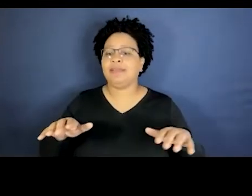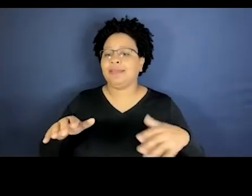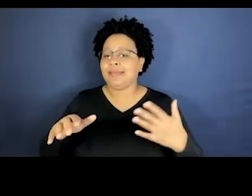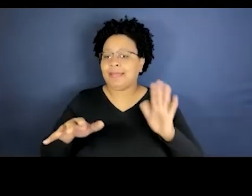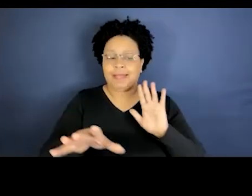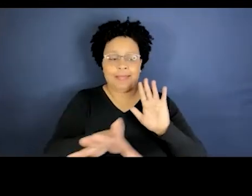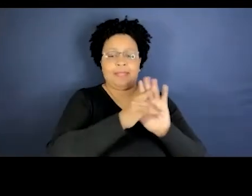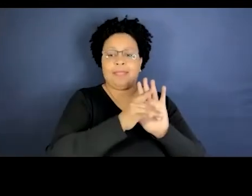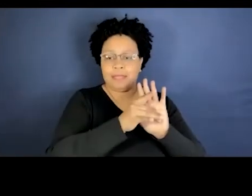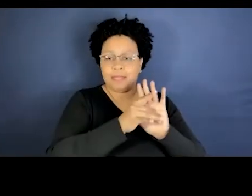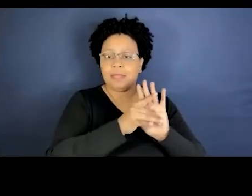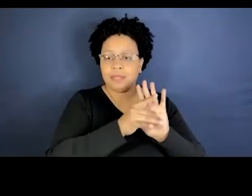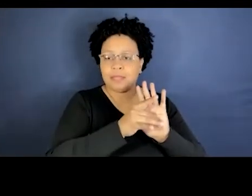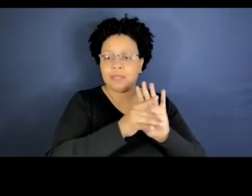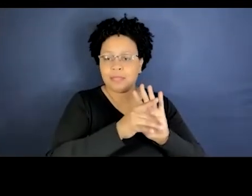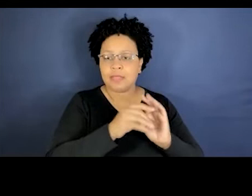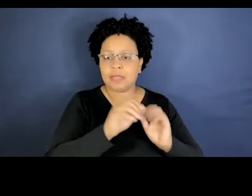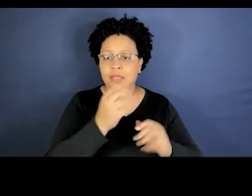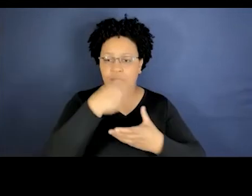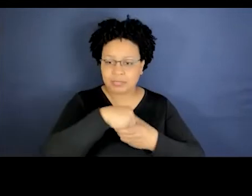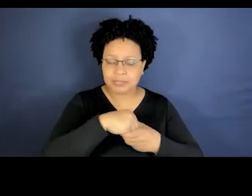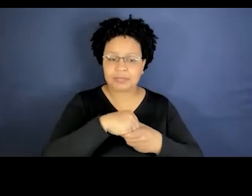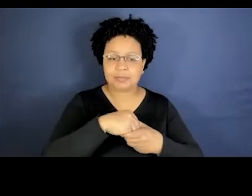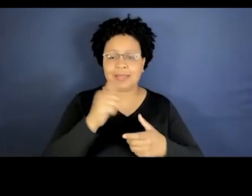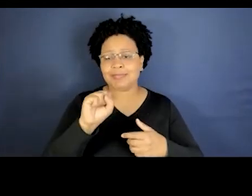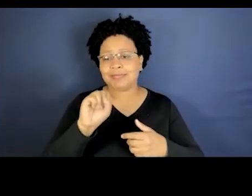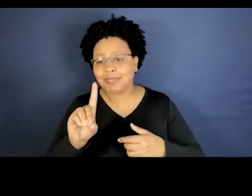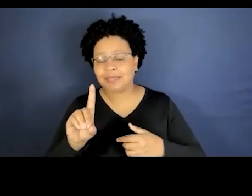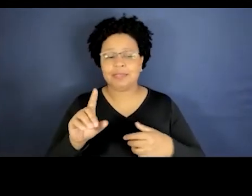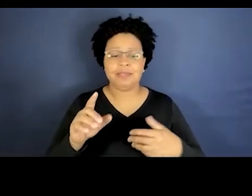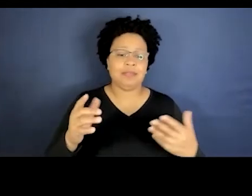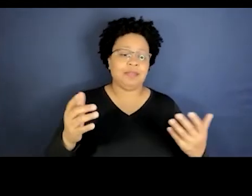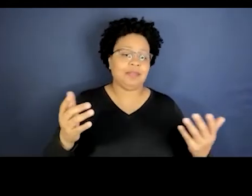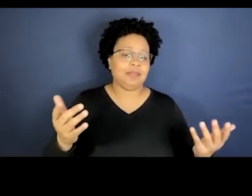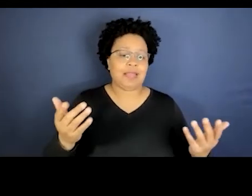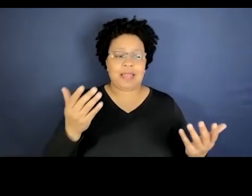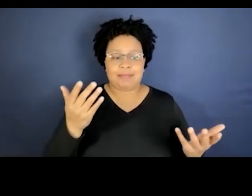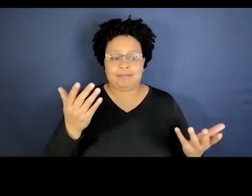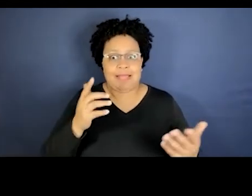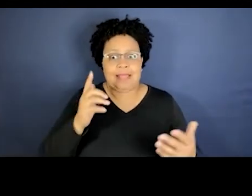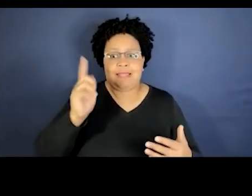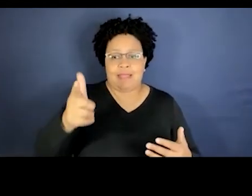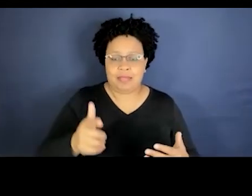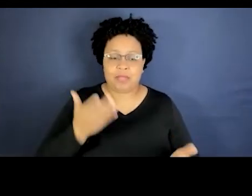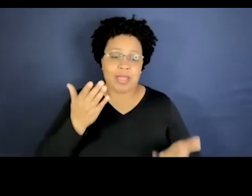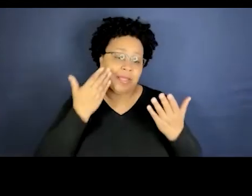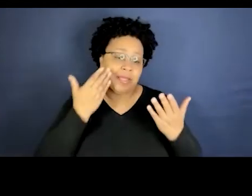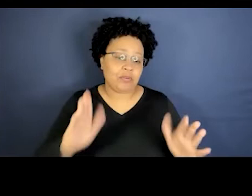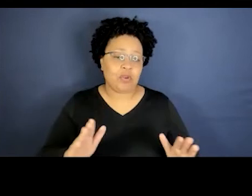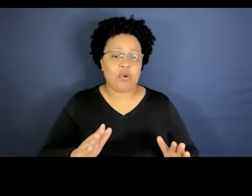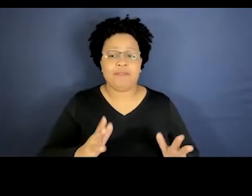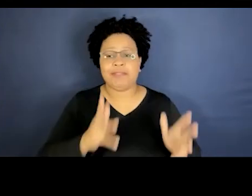very late. So I don't know if it's deliberate, if it's just neglect. It's probably a combination of both, or